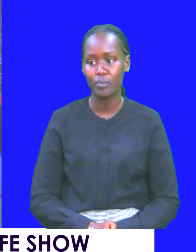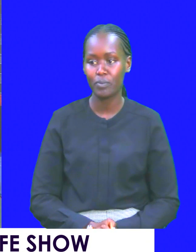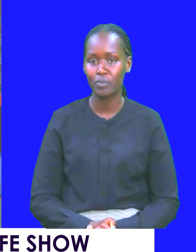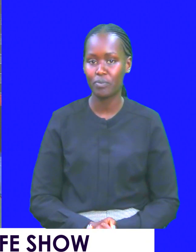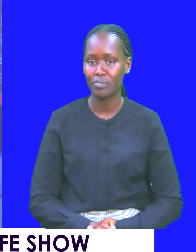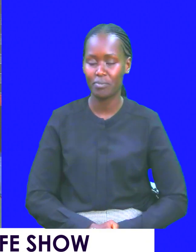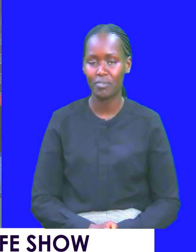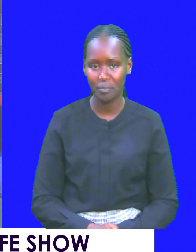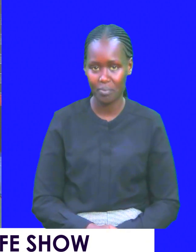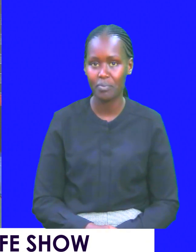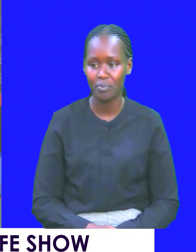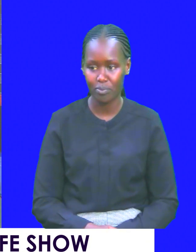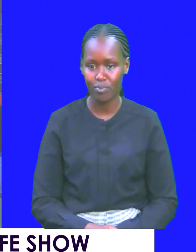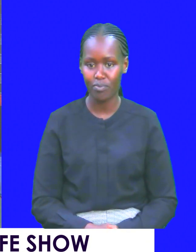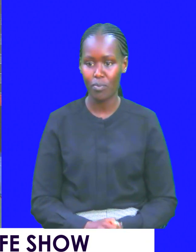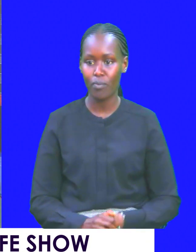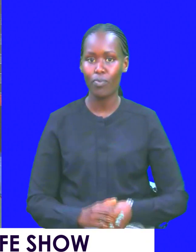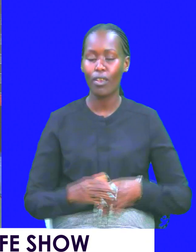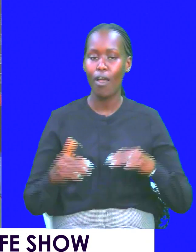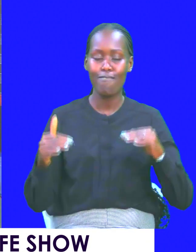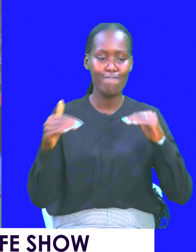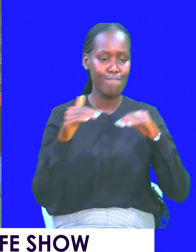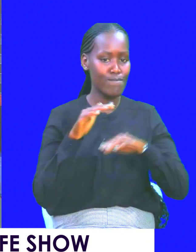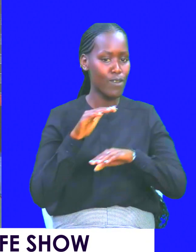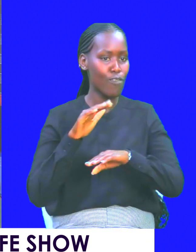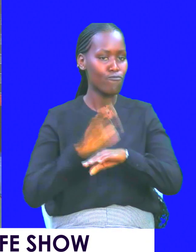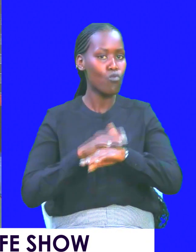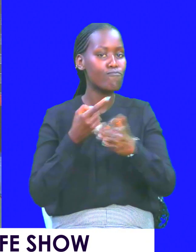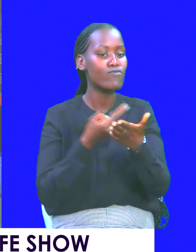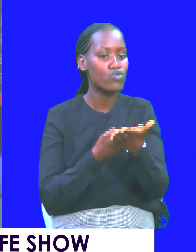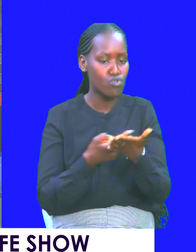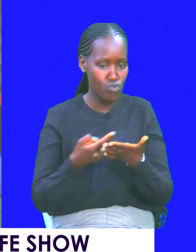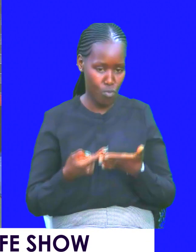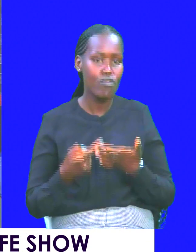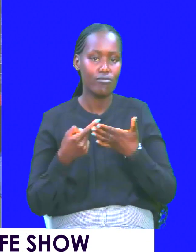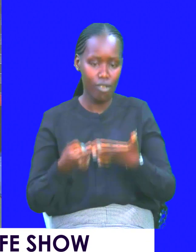Quite an eventful week we've had.